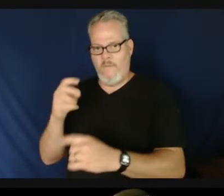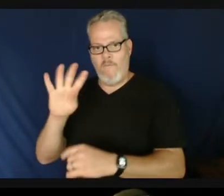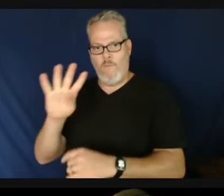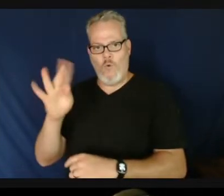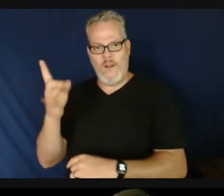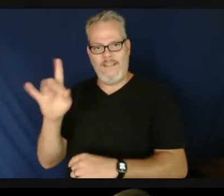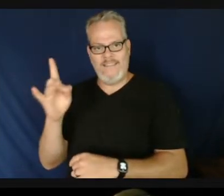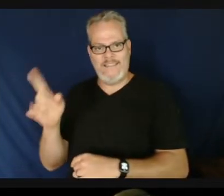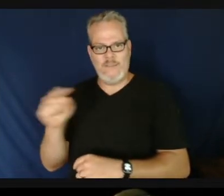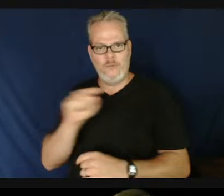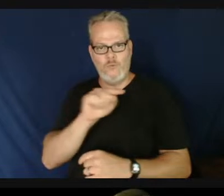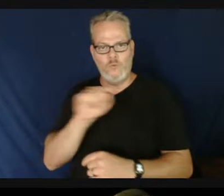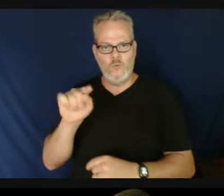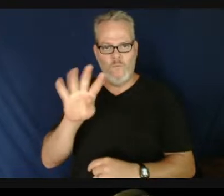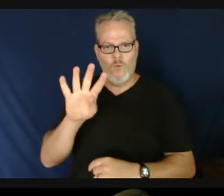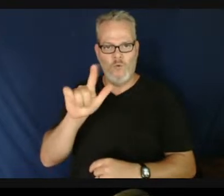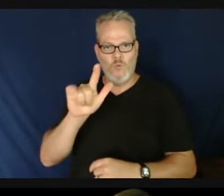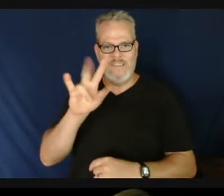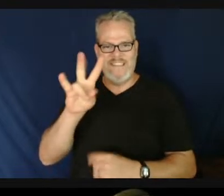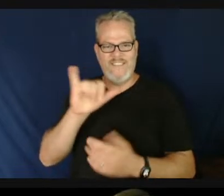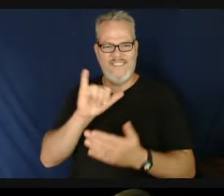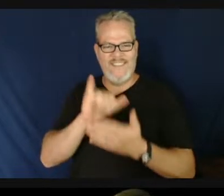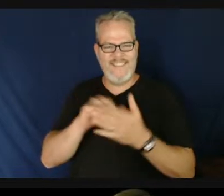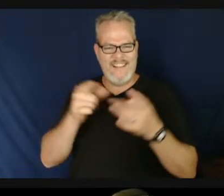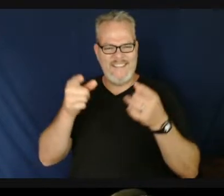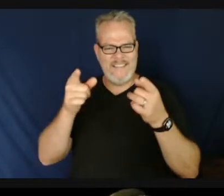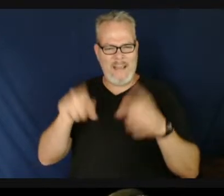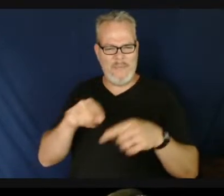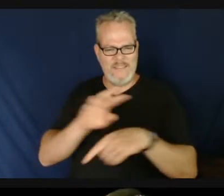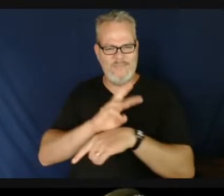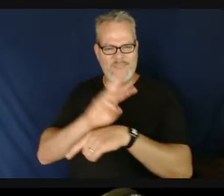p.m. on those. I believe that's because